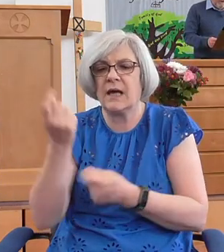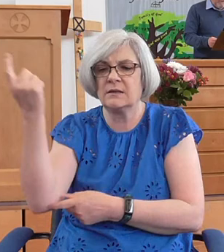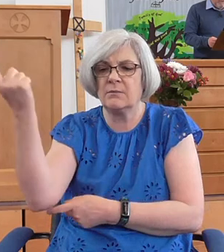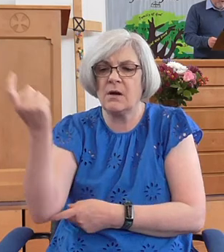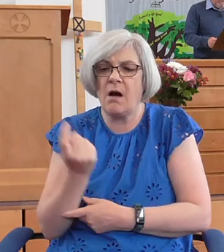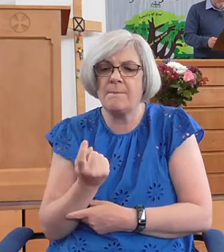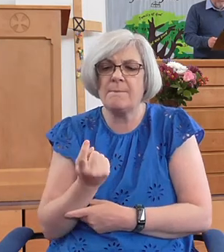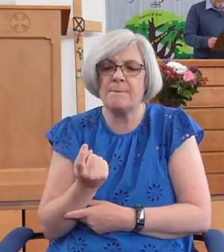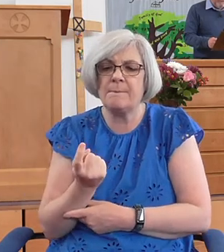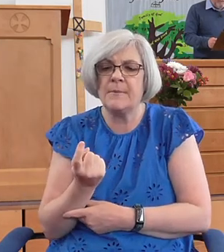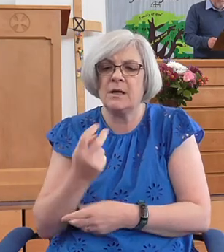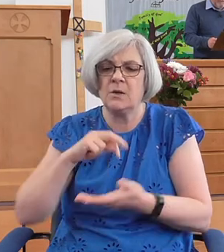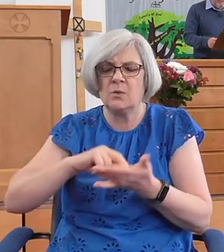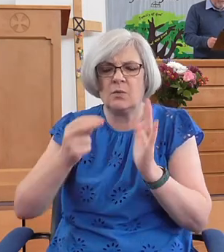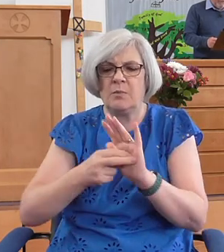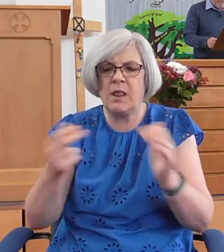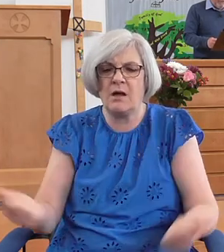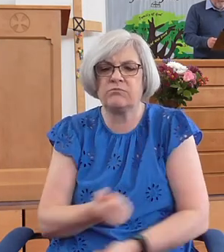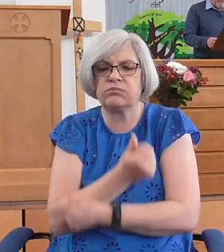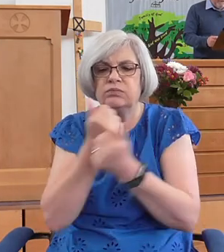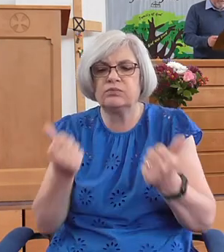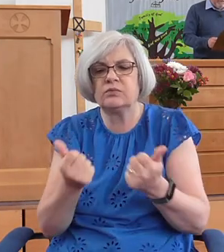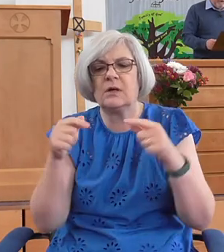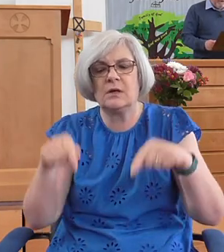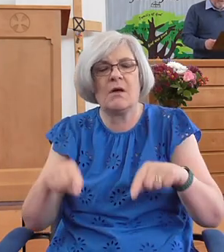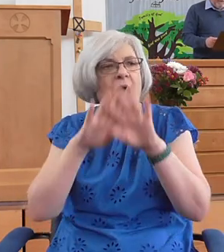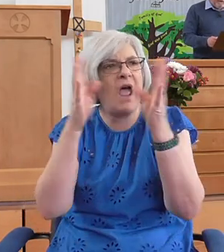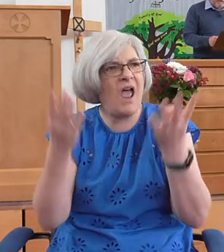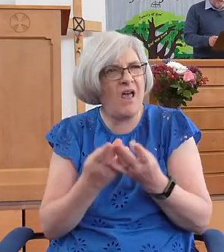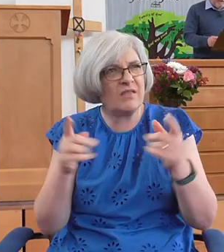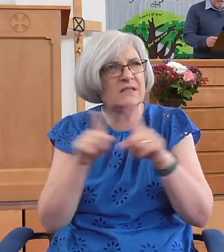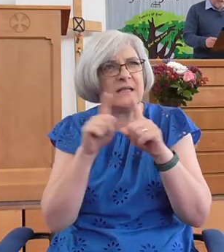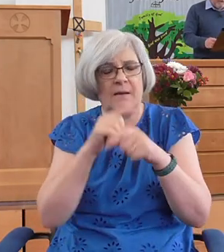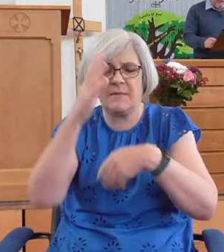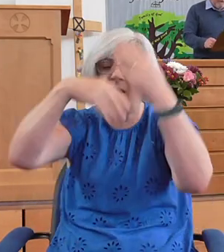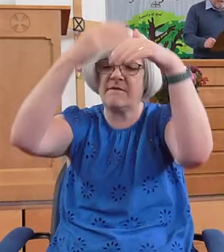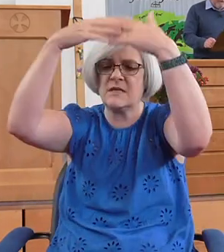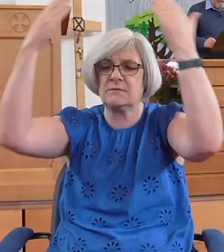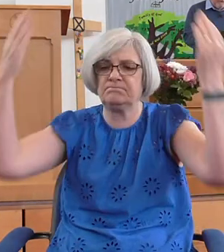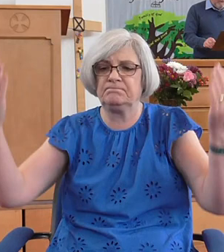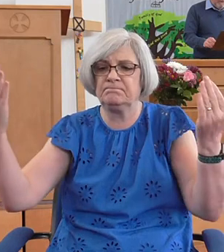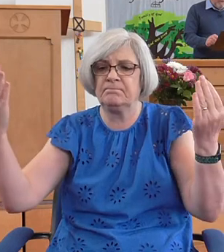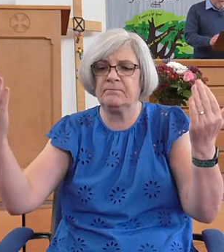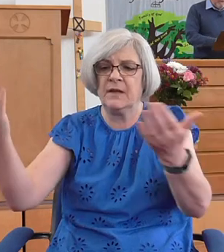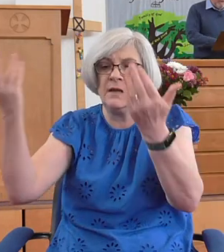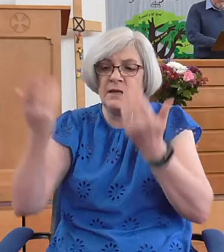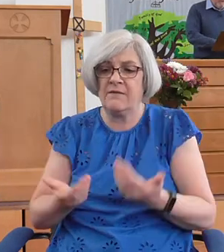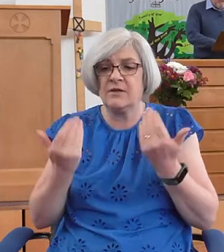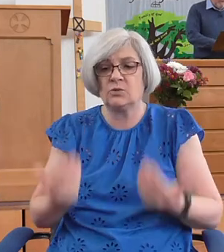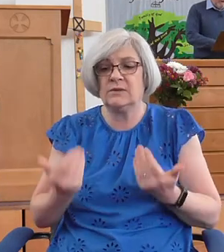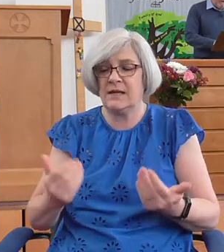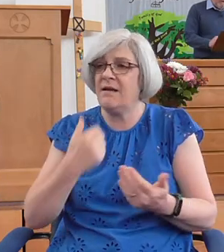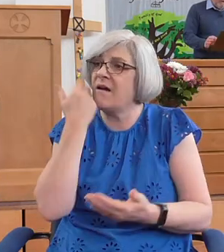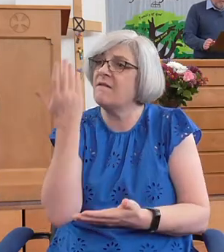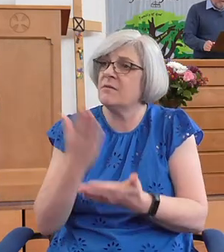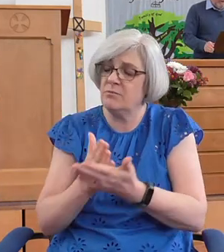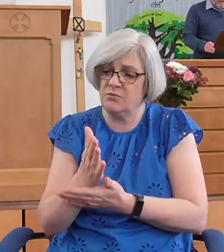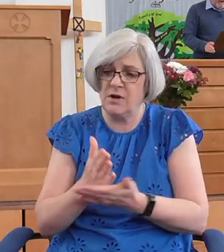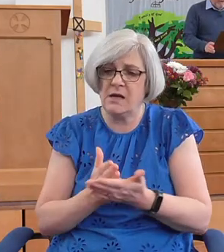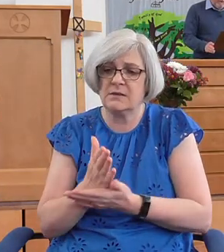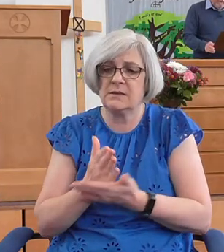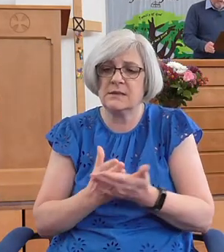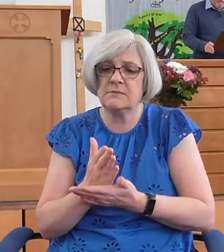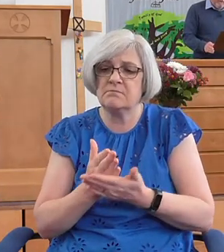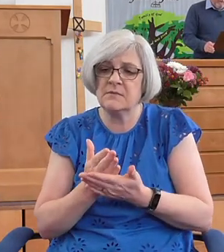Your kingdom come. Your will be done on earth as it is in heaven. Give us today our daily